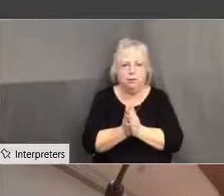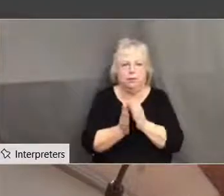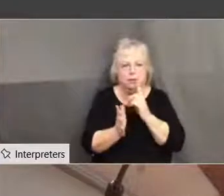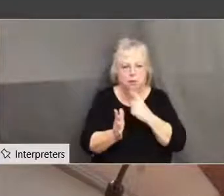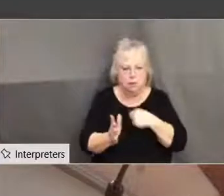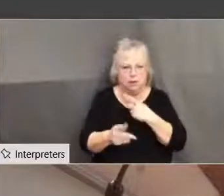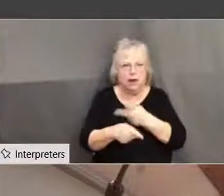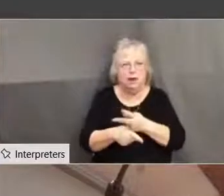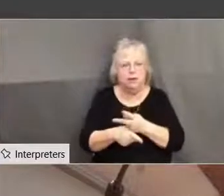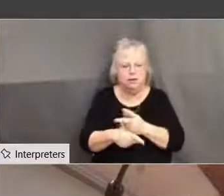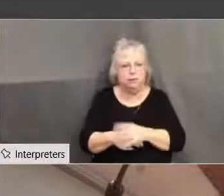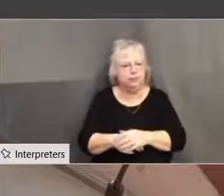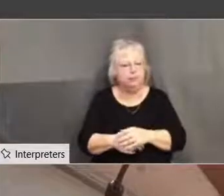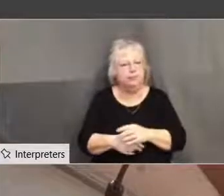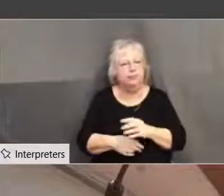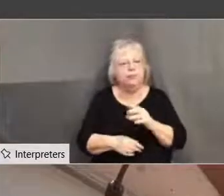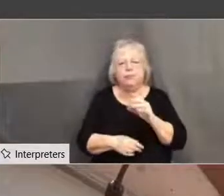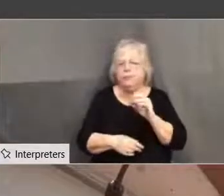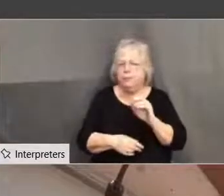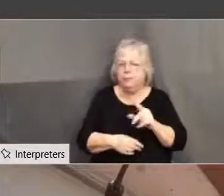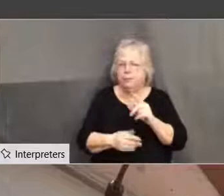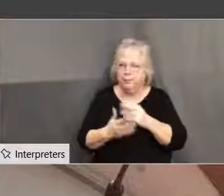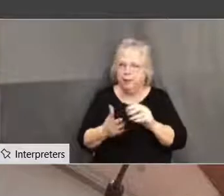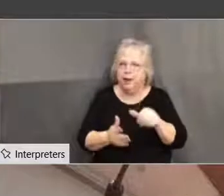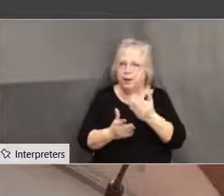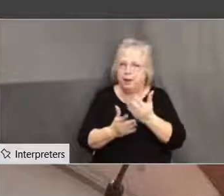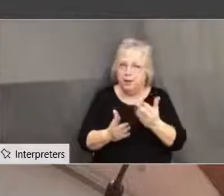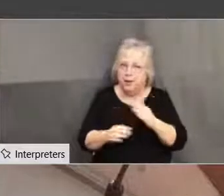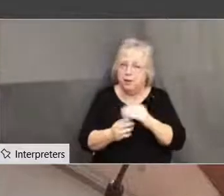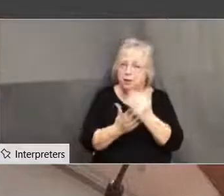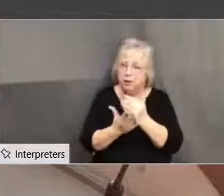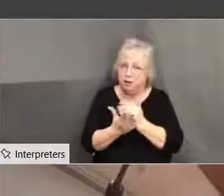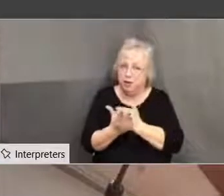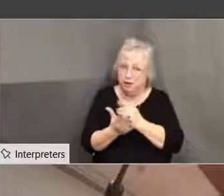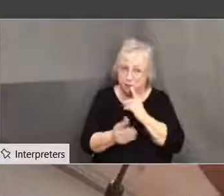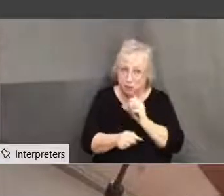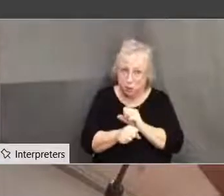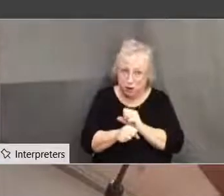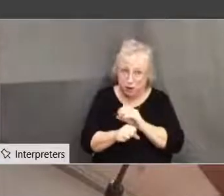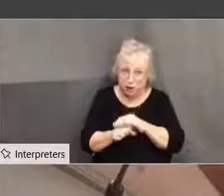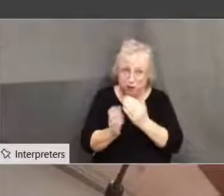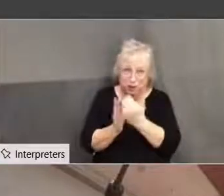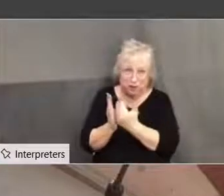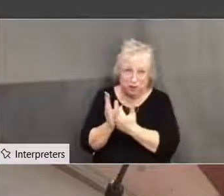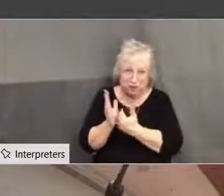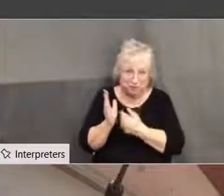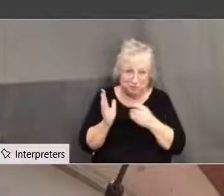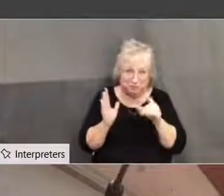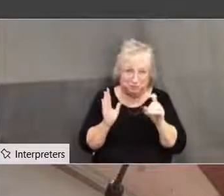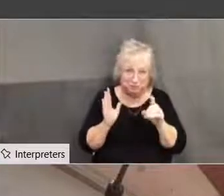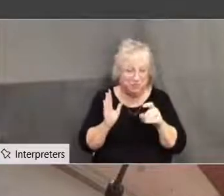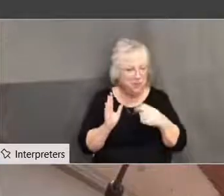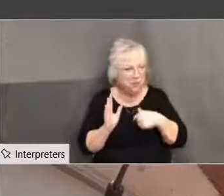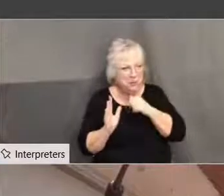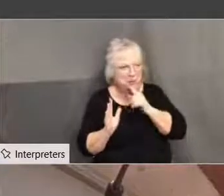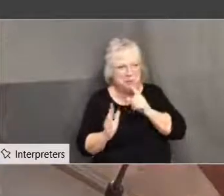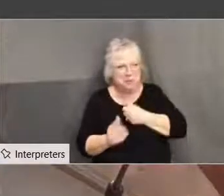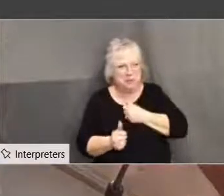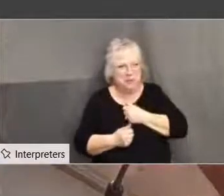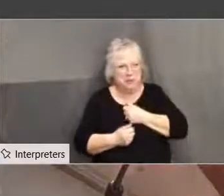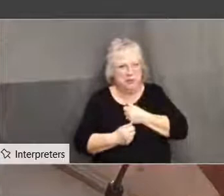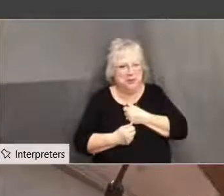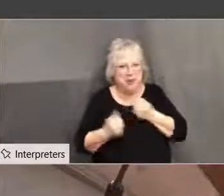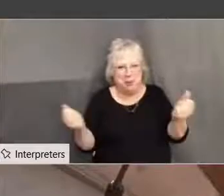Okay, very good. Well, there's some other things on that list. Are you working on them? Well, we weren't supposed to disclose that entire list, but